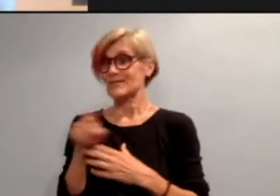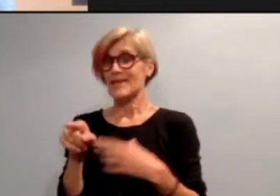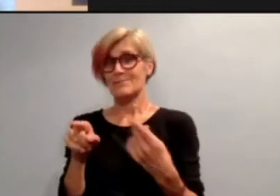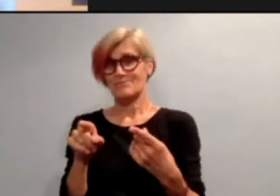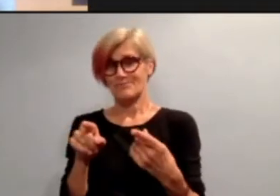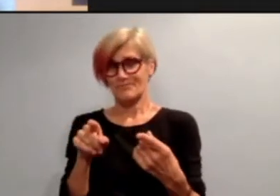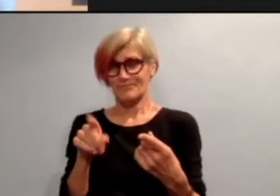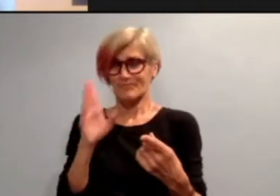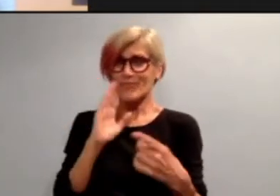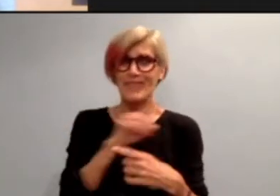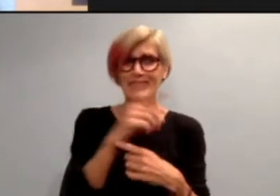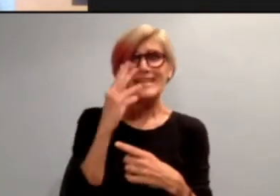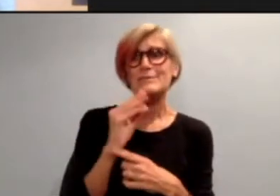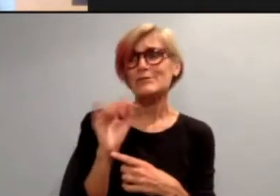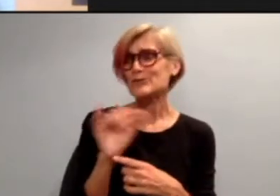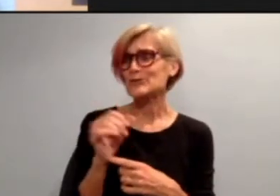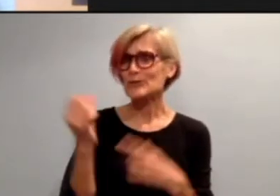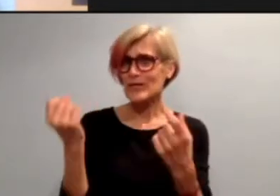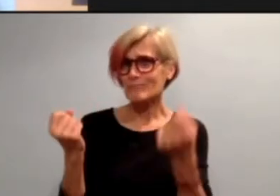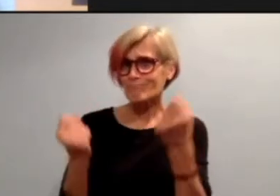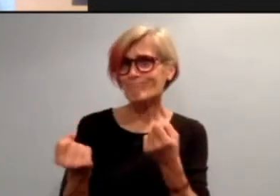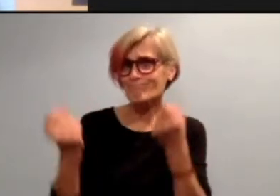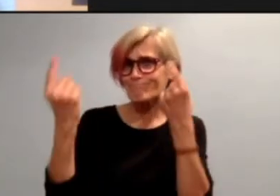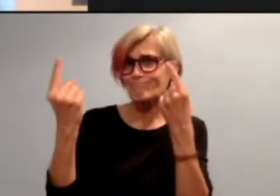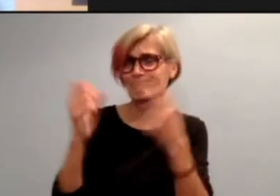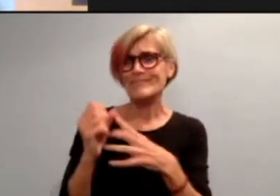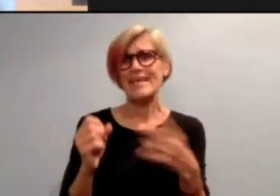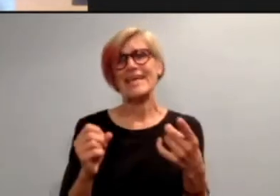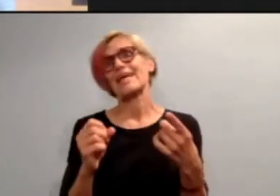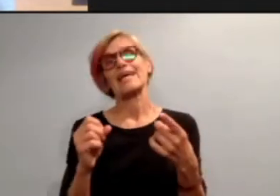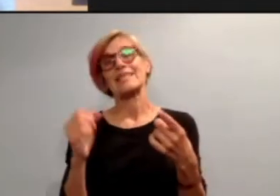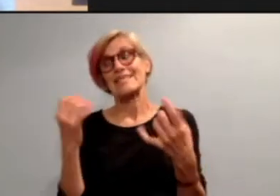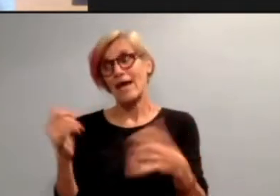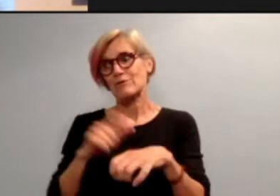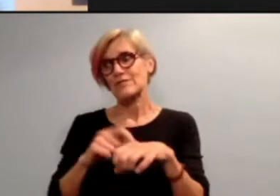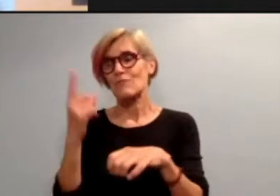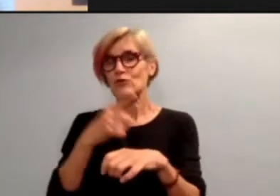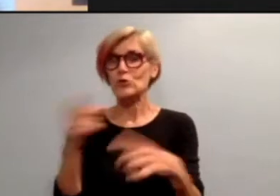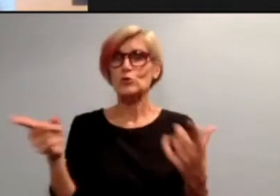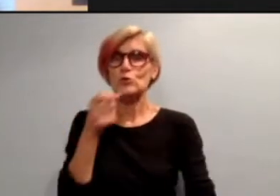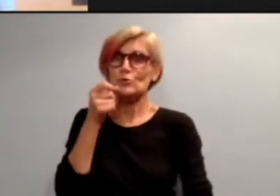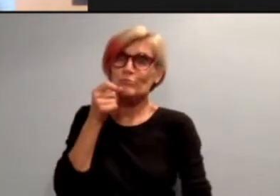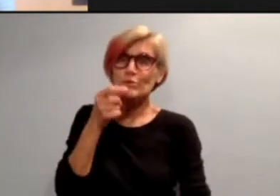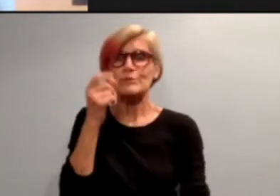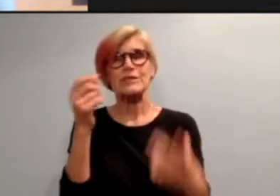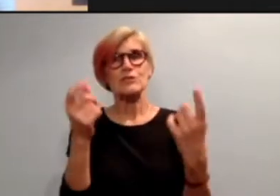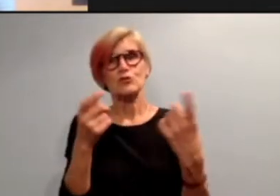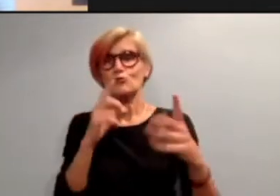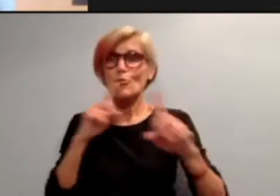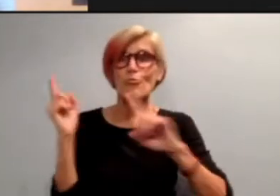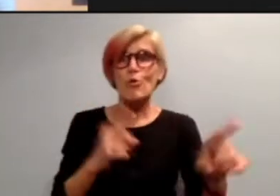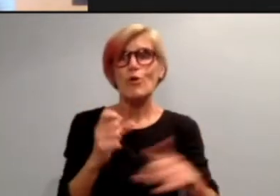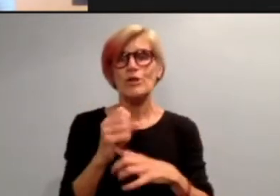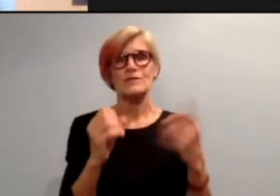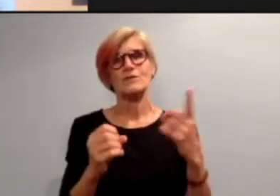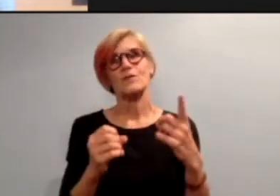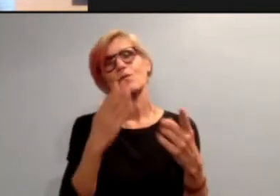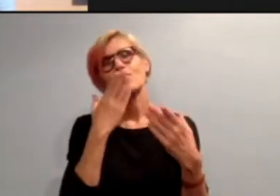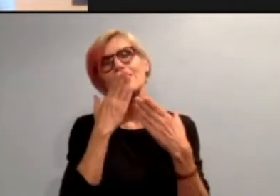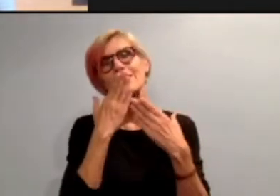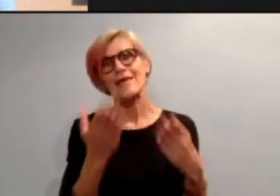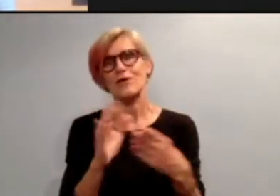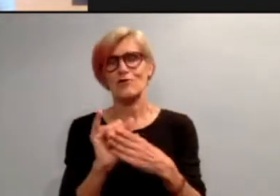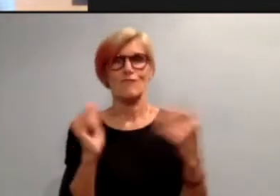understand your pain, and that it is now time for you to come out. It is now time for you to report it. So thank you for